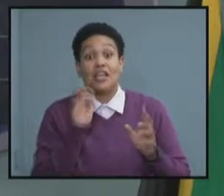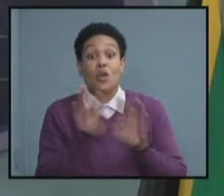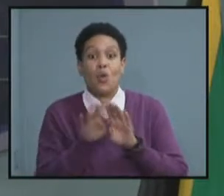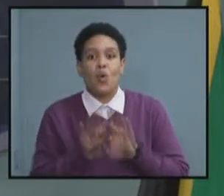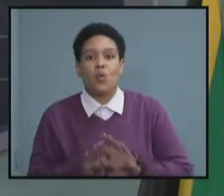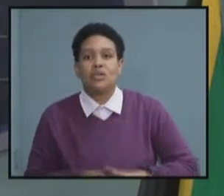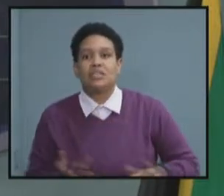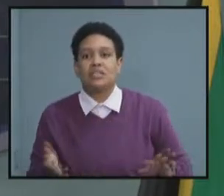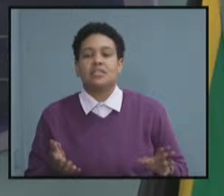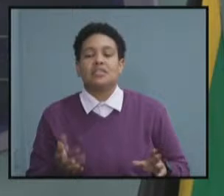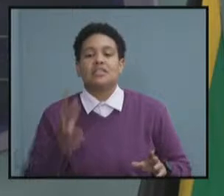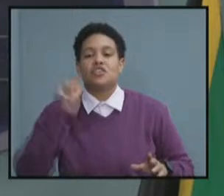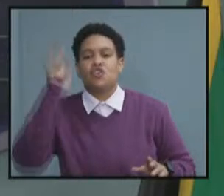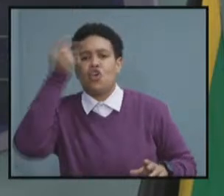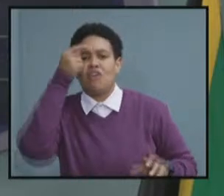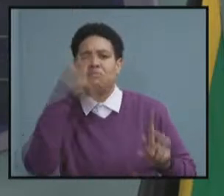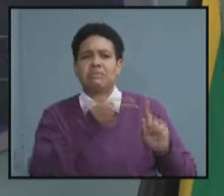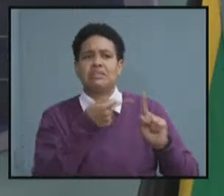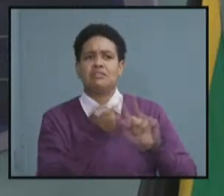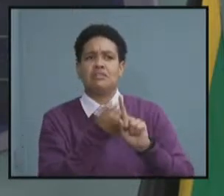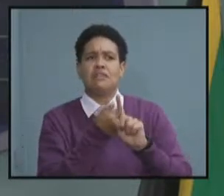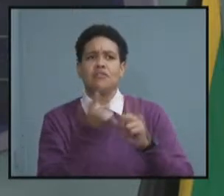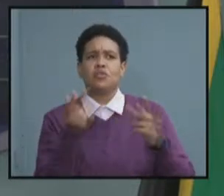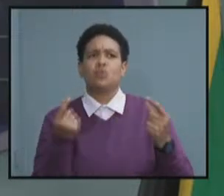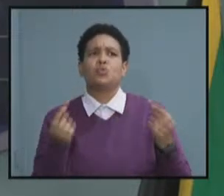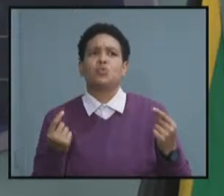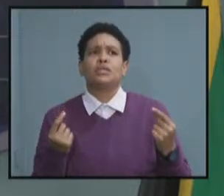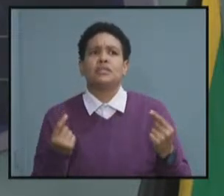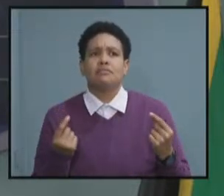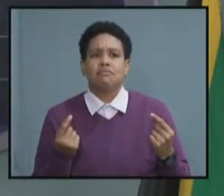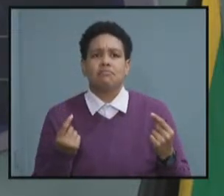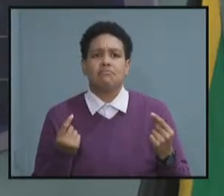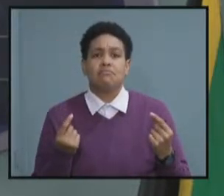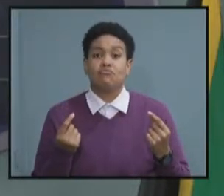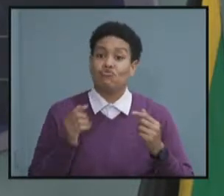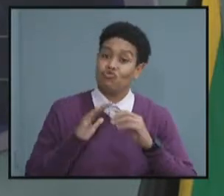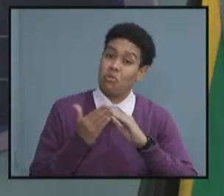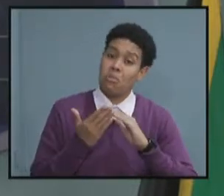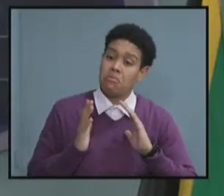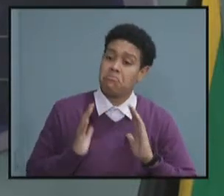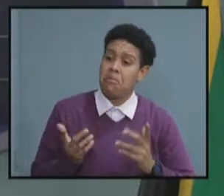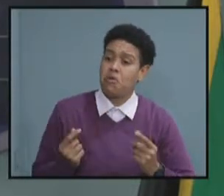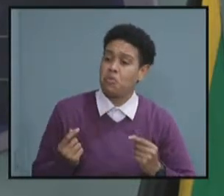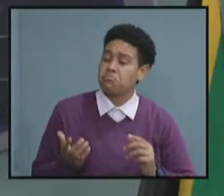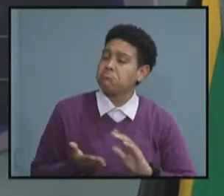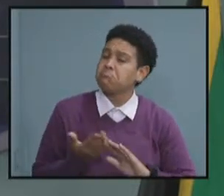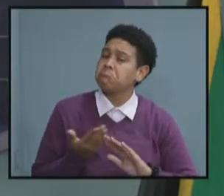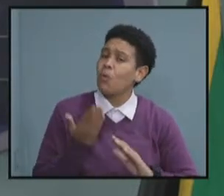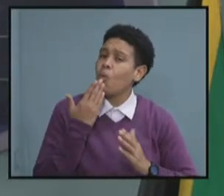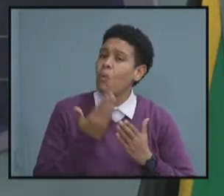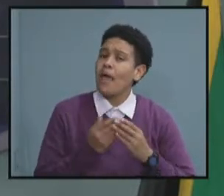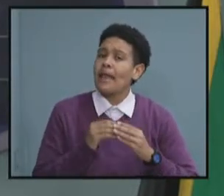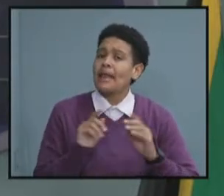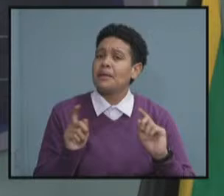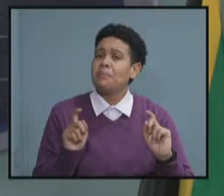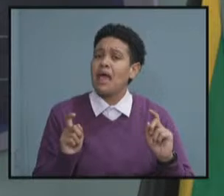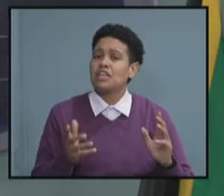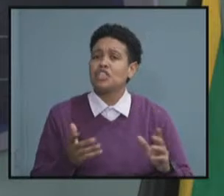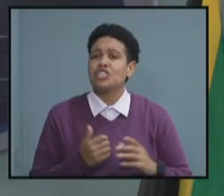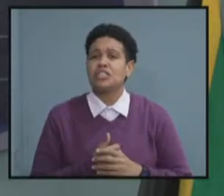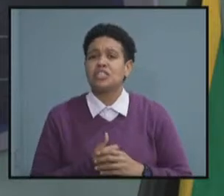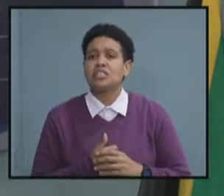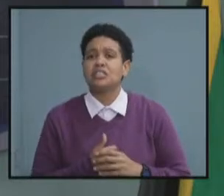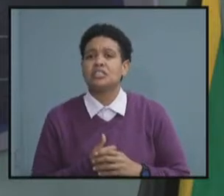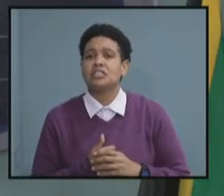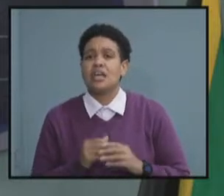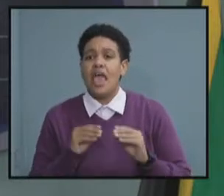closing, the government is doing, Jamaica is doing fairly well in managing